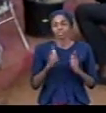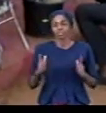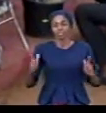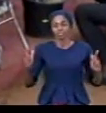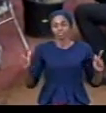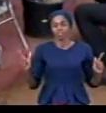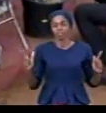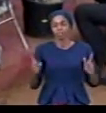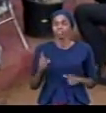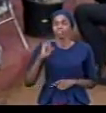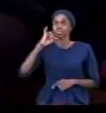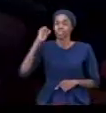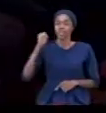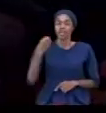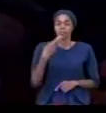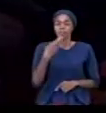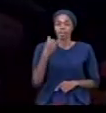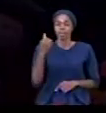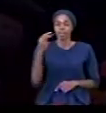God, Shama.